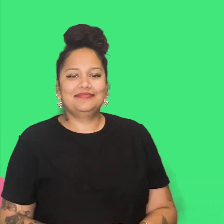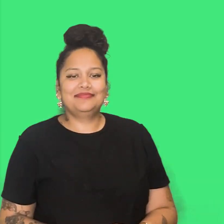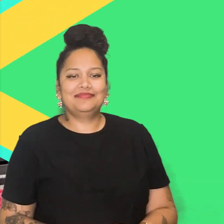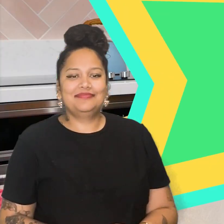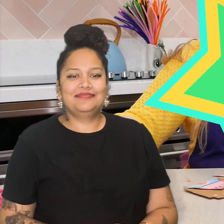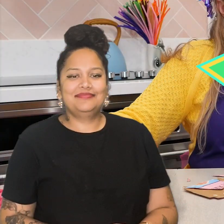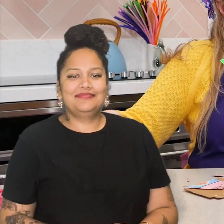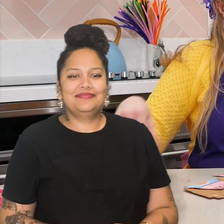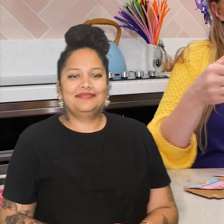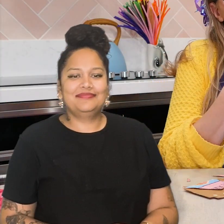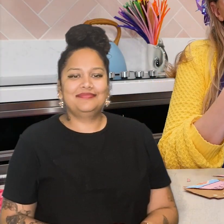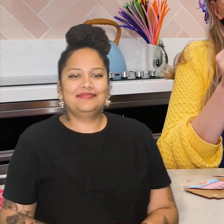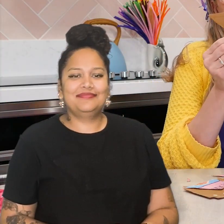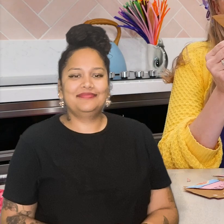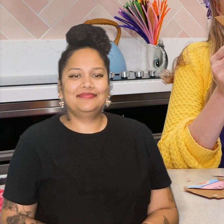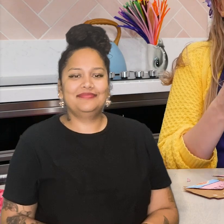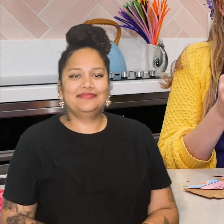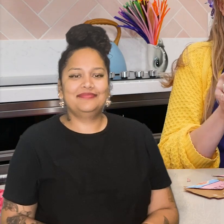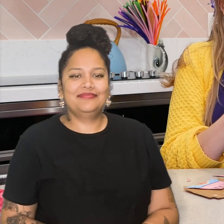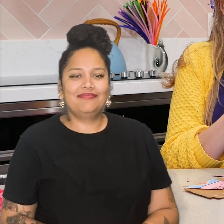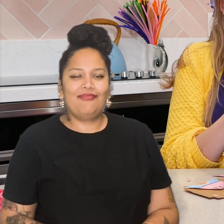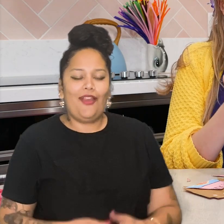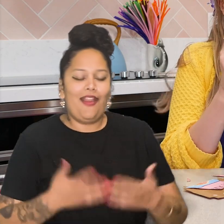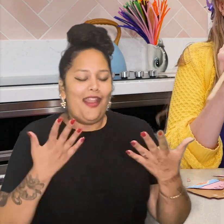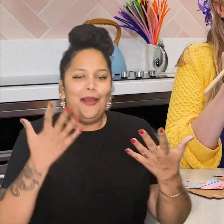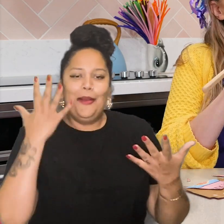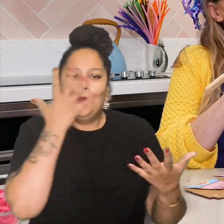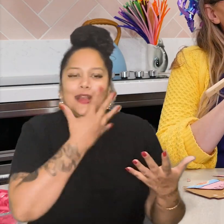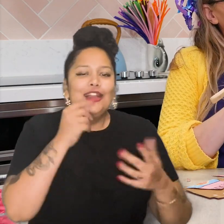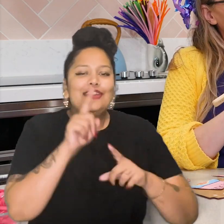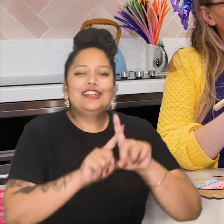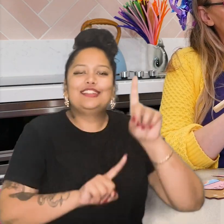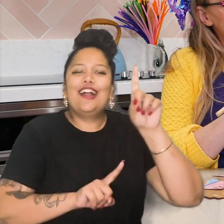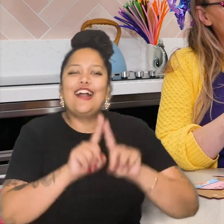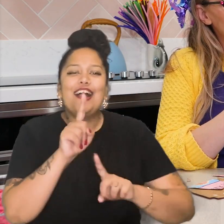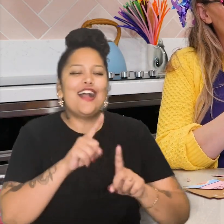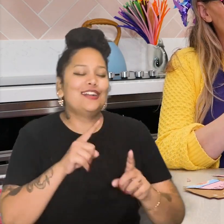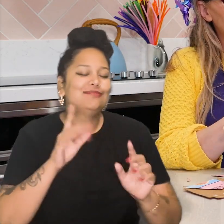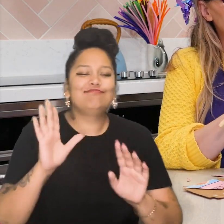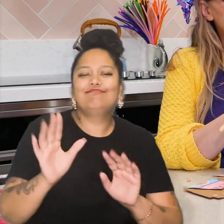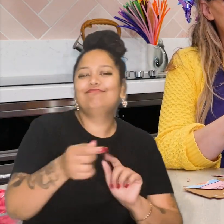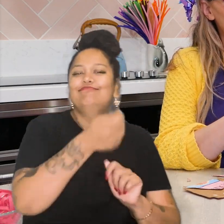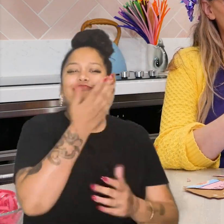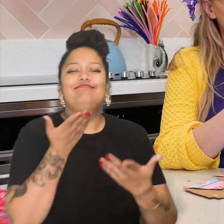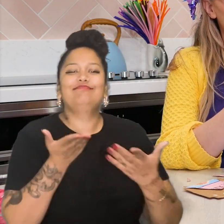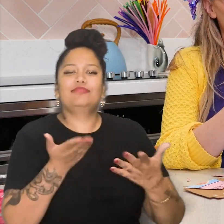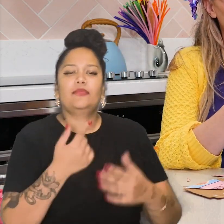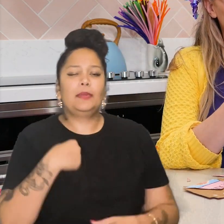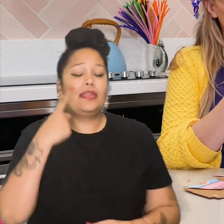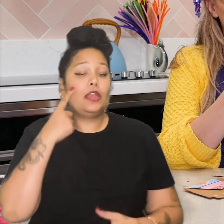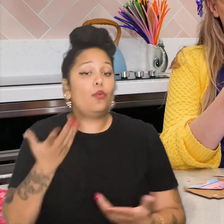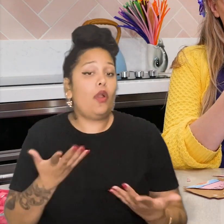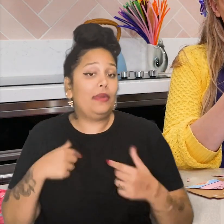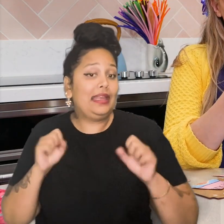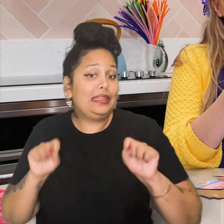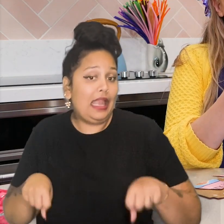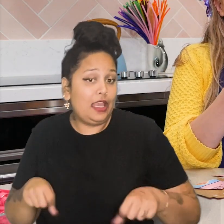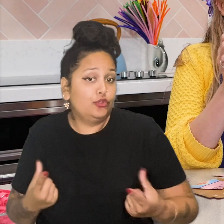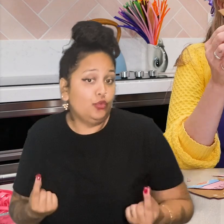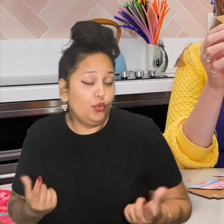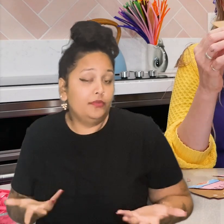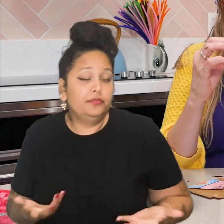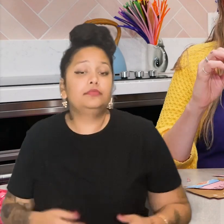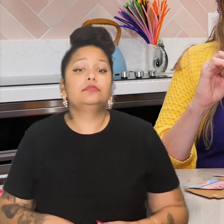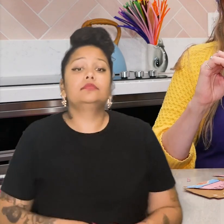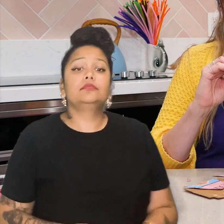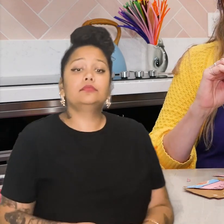There, beautiful star. And what I also think we can do, we'll